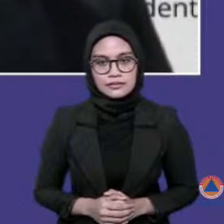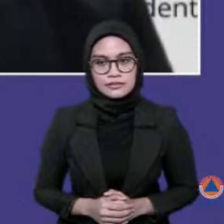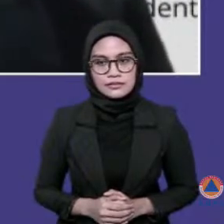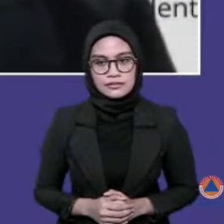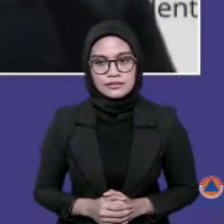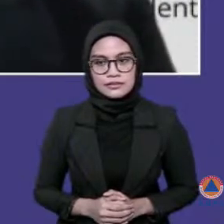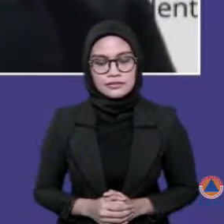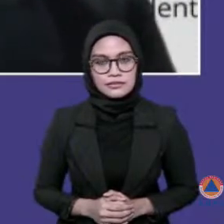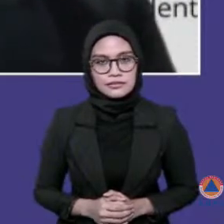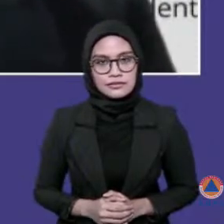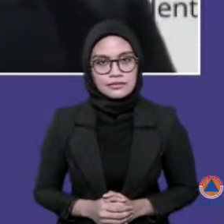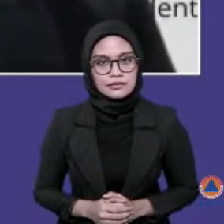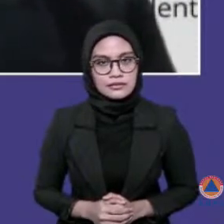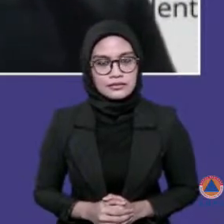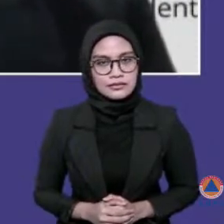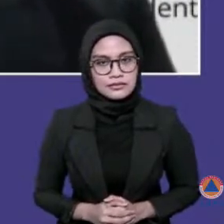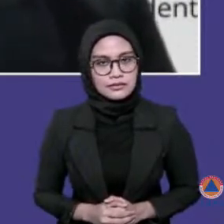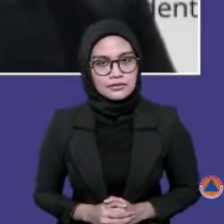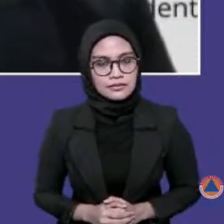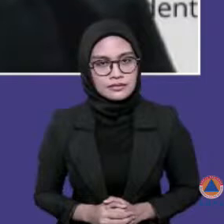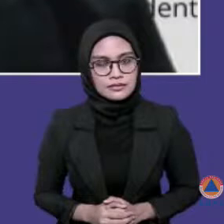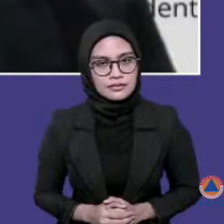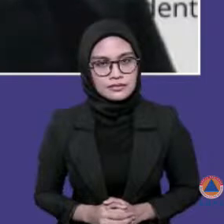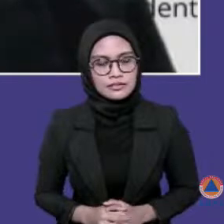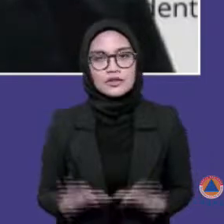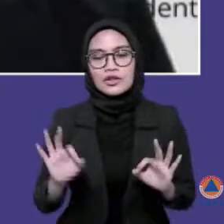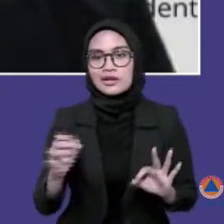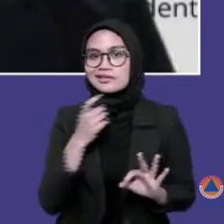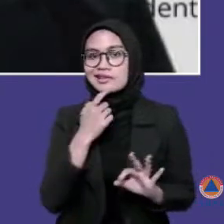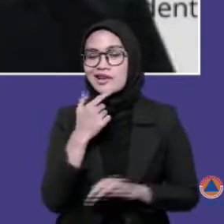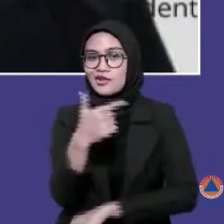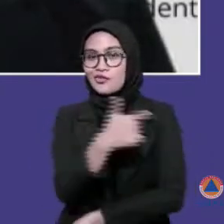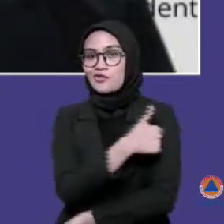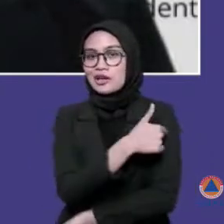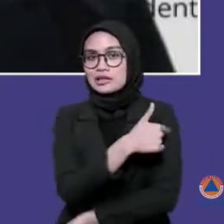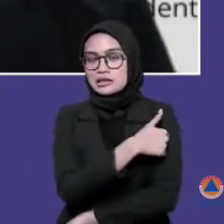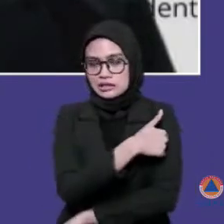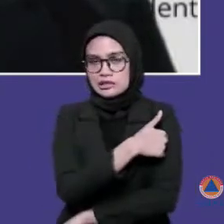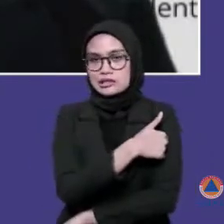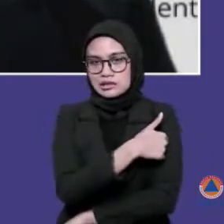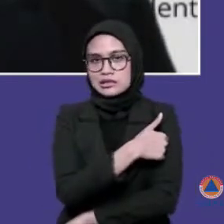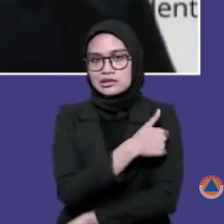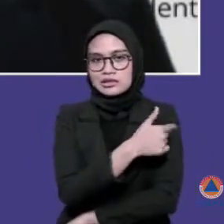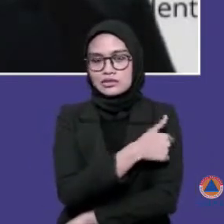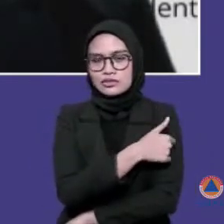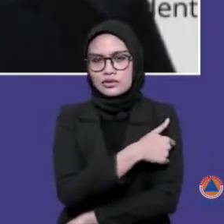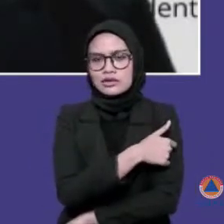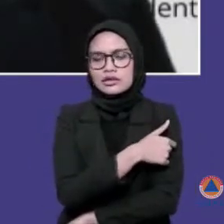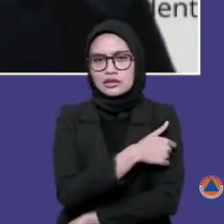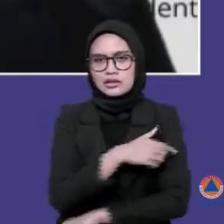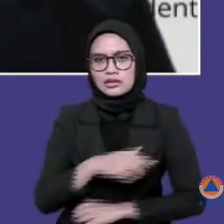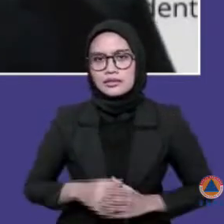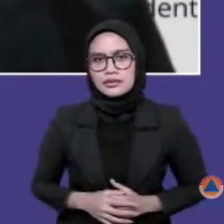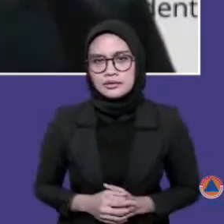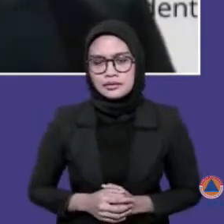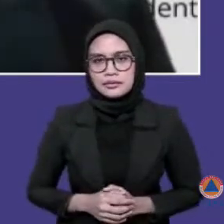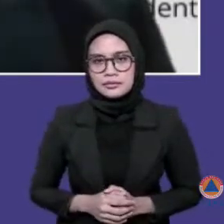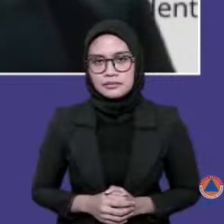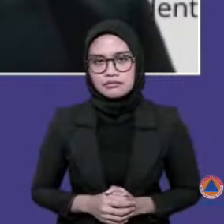Okay, if no more questions, there was still, I mean, in terms of vaccinations, I was looking at your figures and we were almost